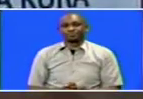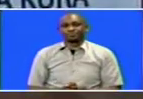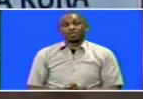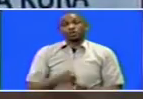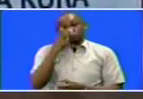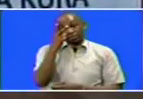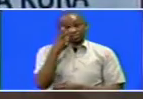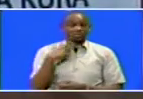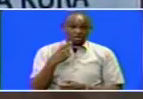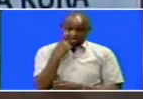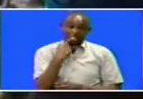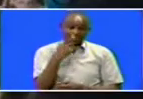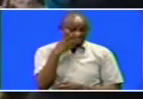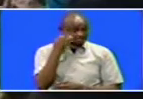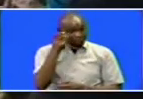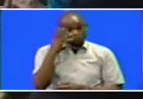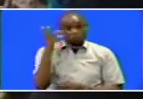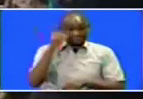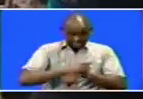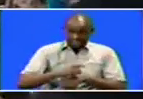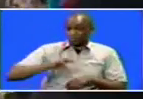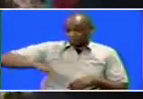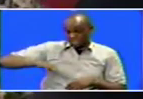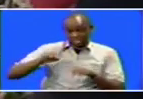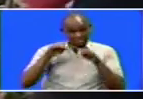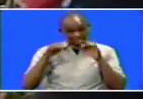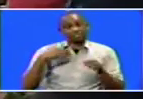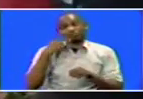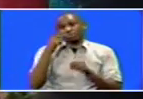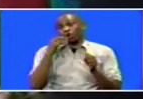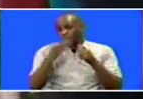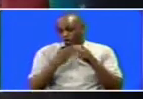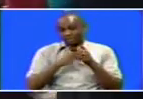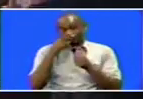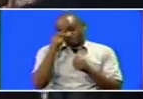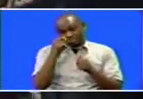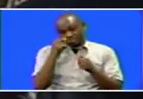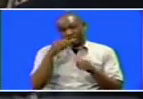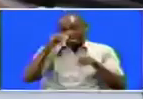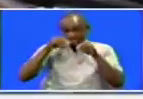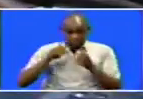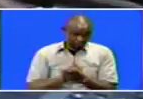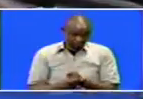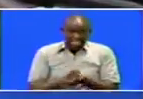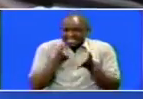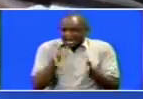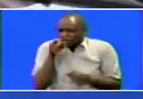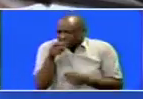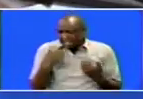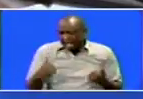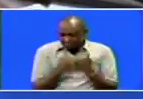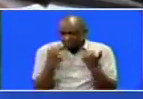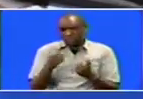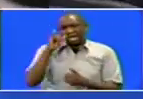34 days to go before the eagerly awaited August 8, 2017 general election, a narrowing gap that has forced